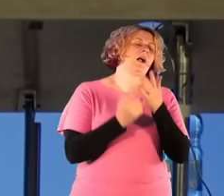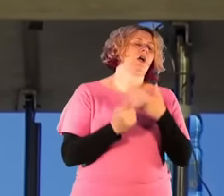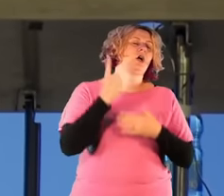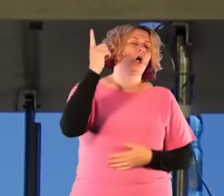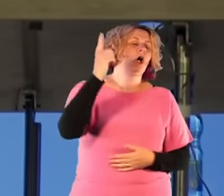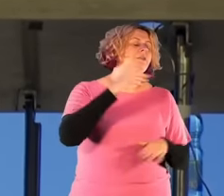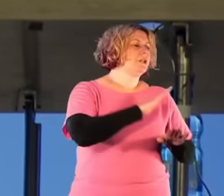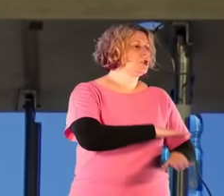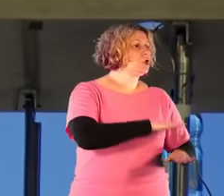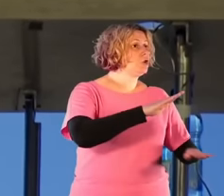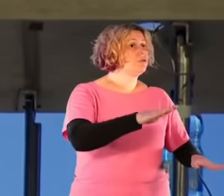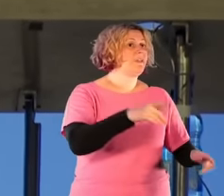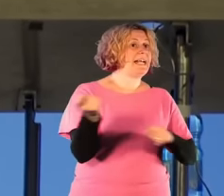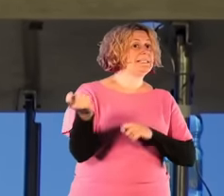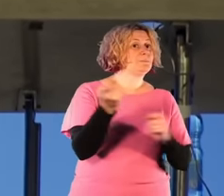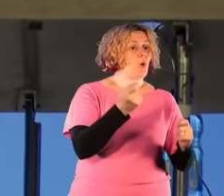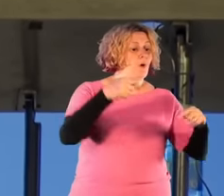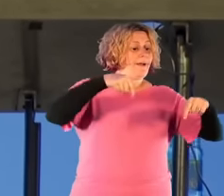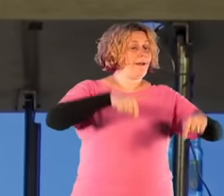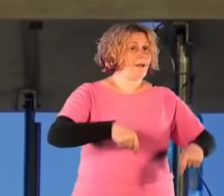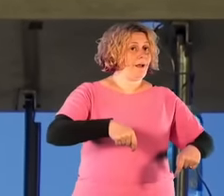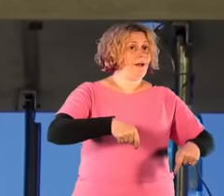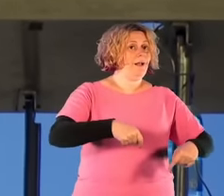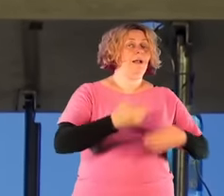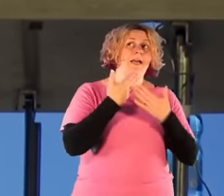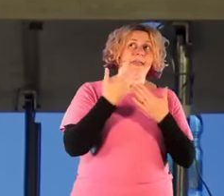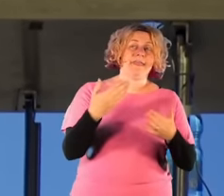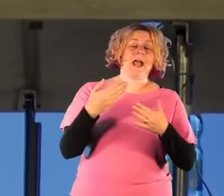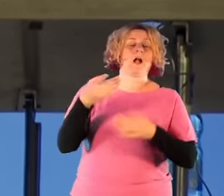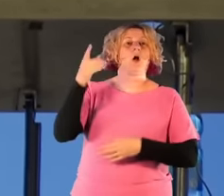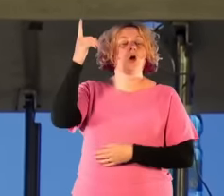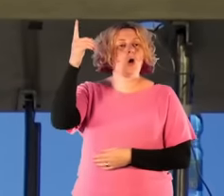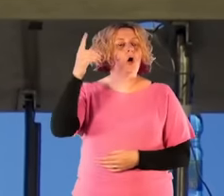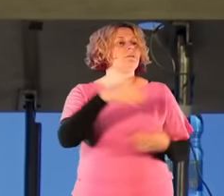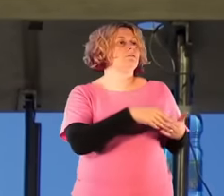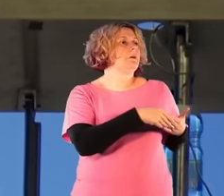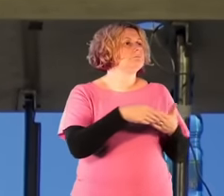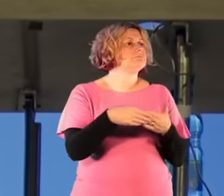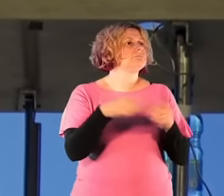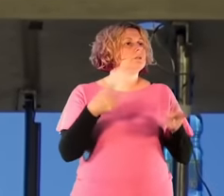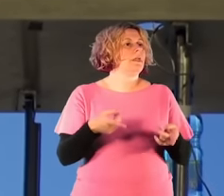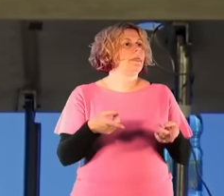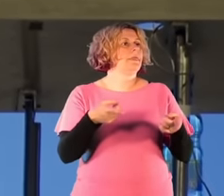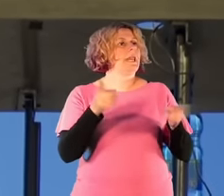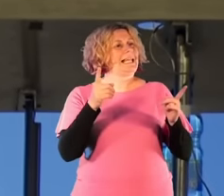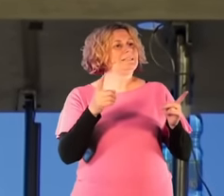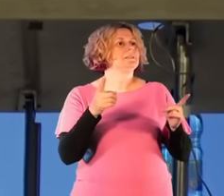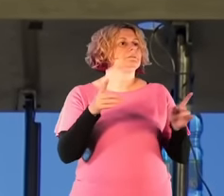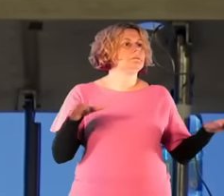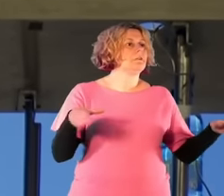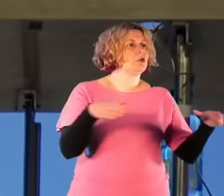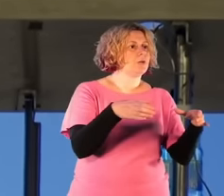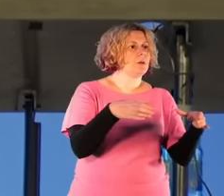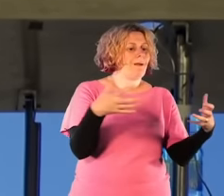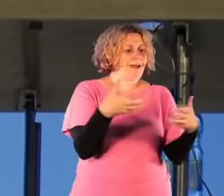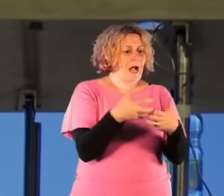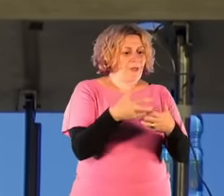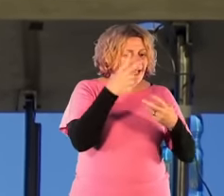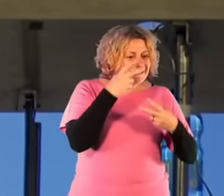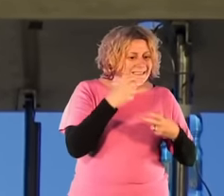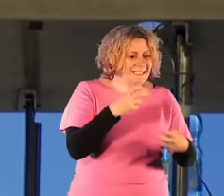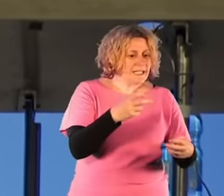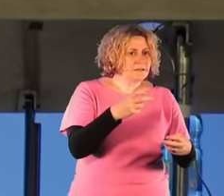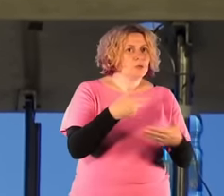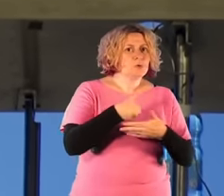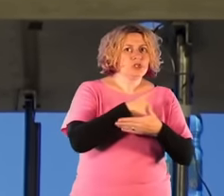to us here this week, and we thank God for the leaders that he has brought and how they have been seeking to share God with the children and young people in their